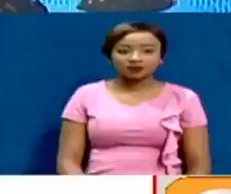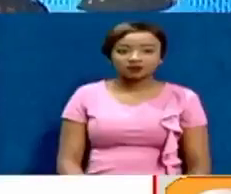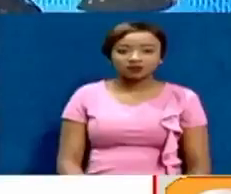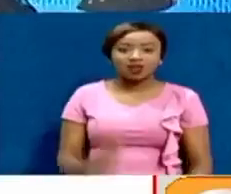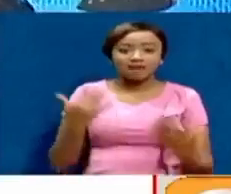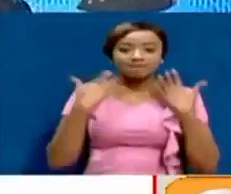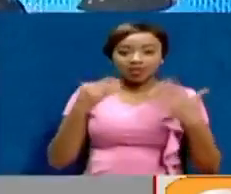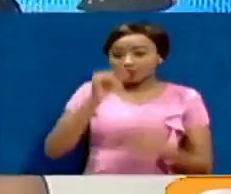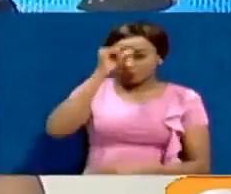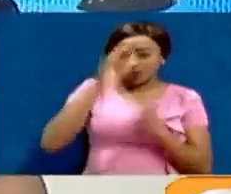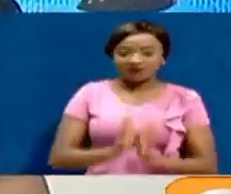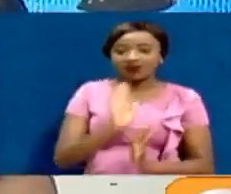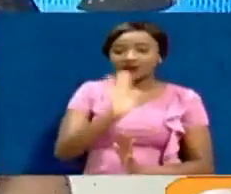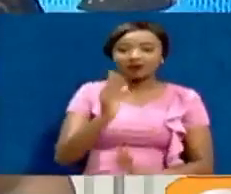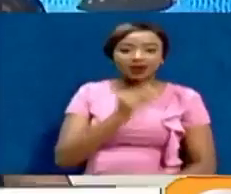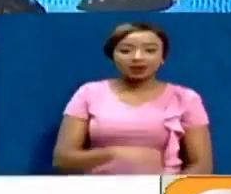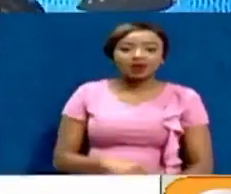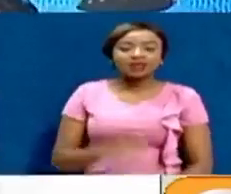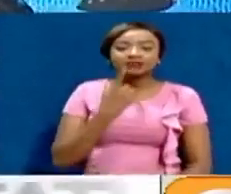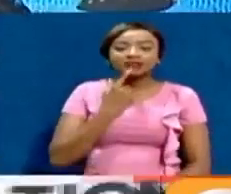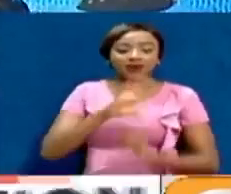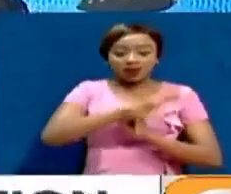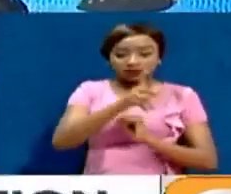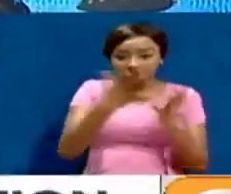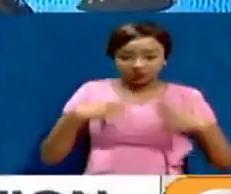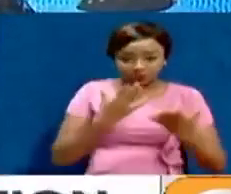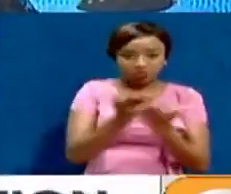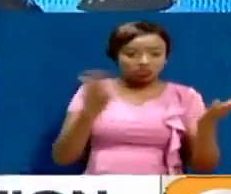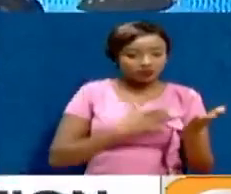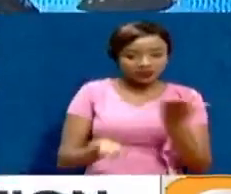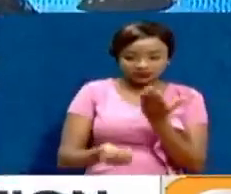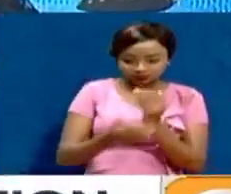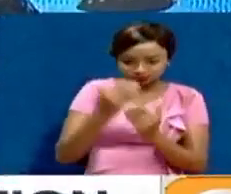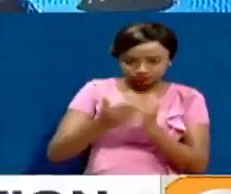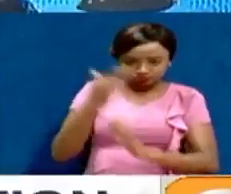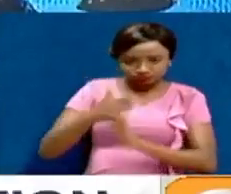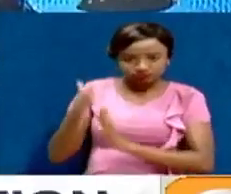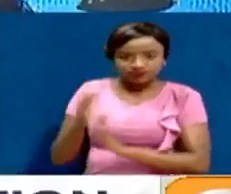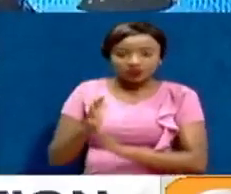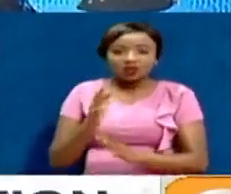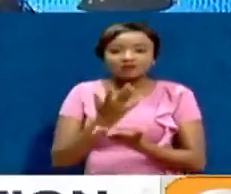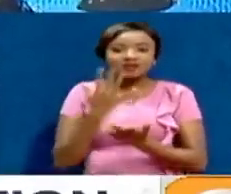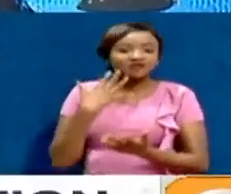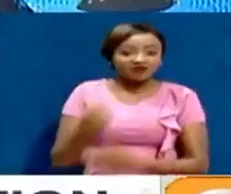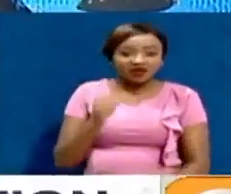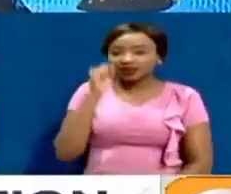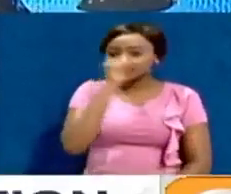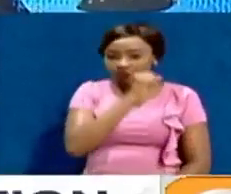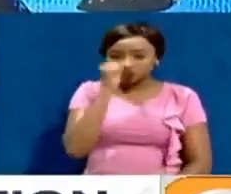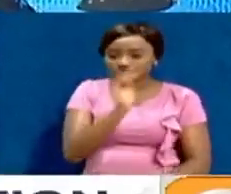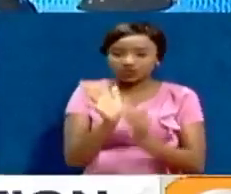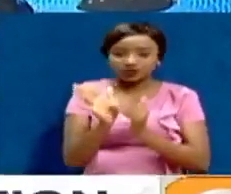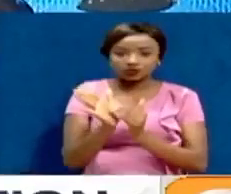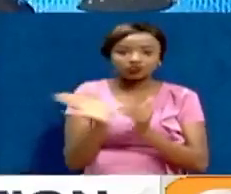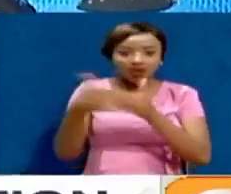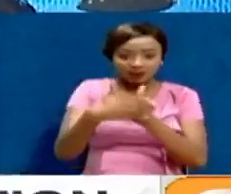And Meru Governor Kiraitu Murungi has directed county authorities to embark on the rehabilitation of over 500 street children in the